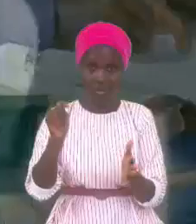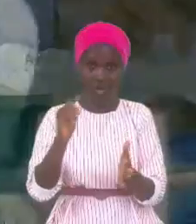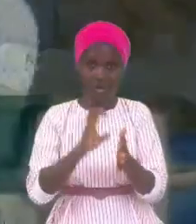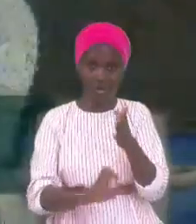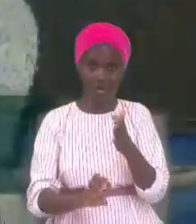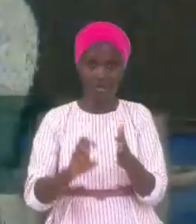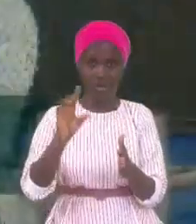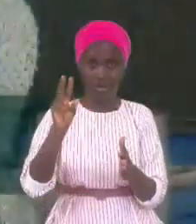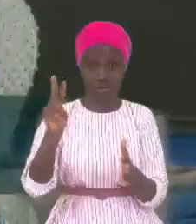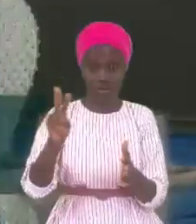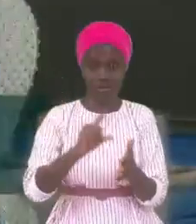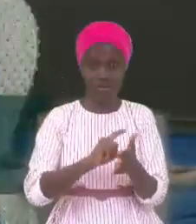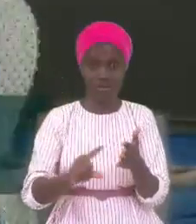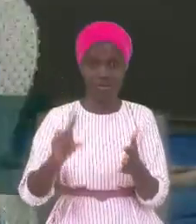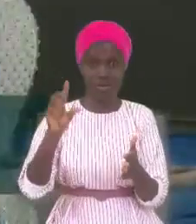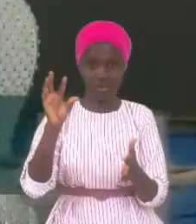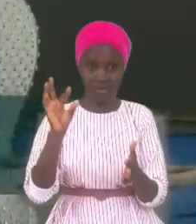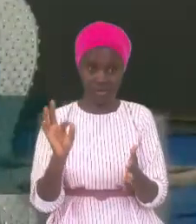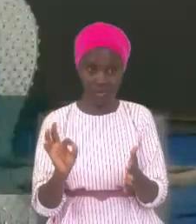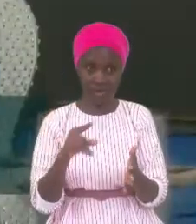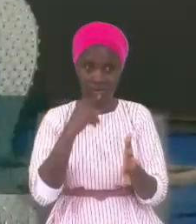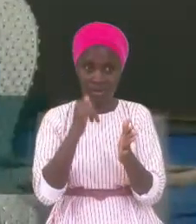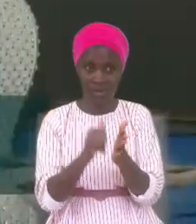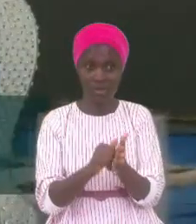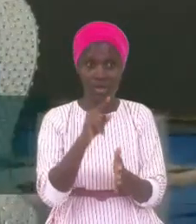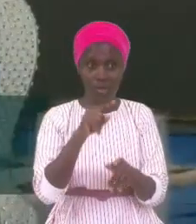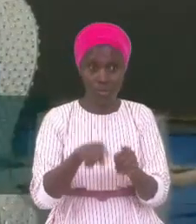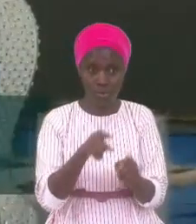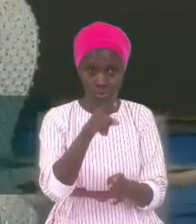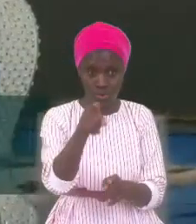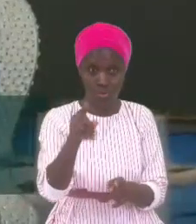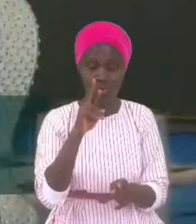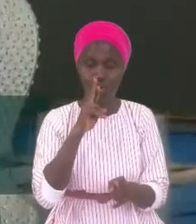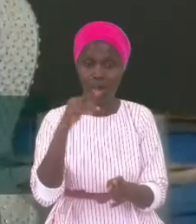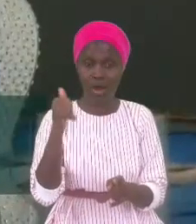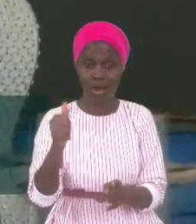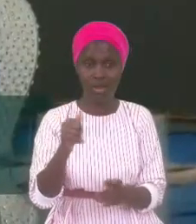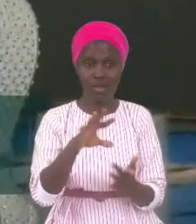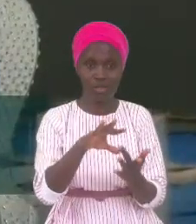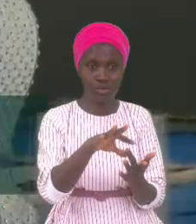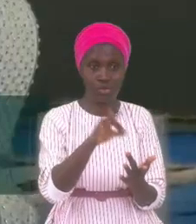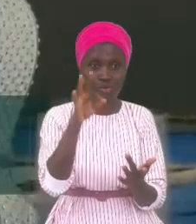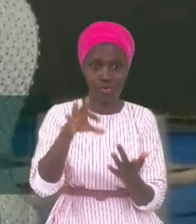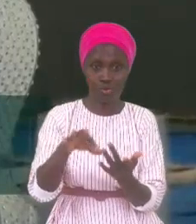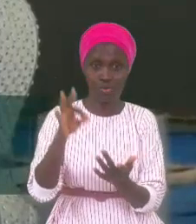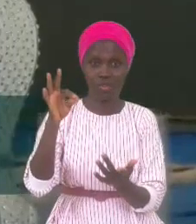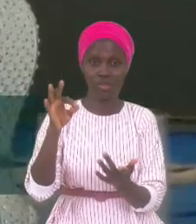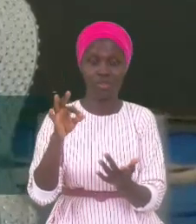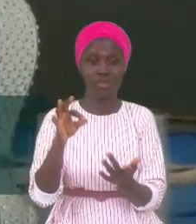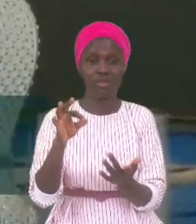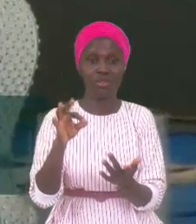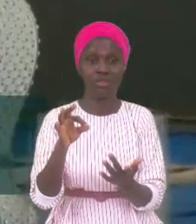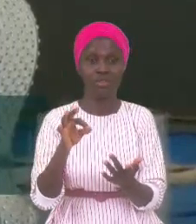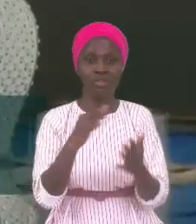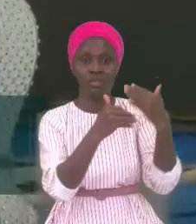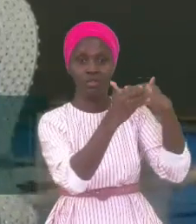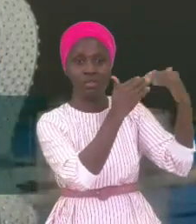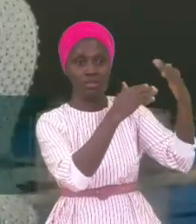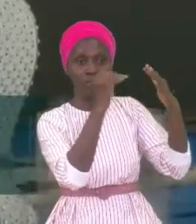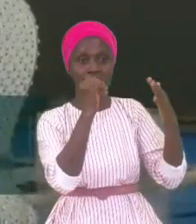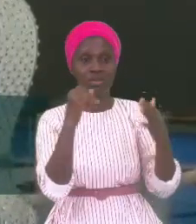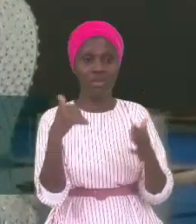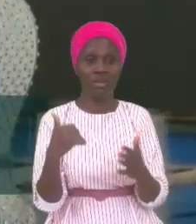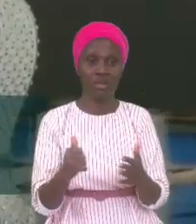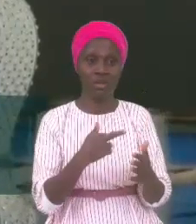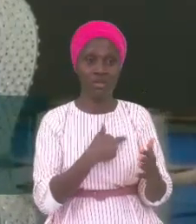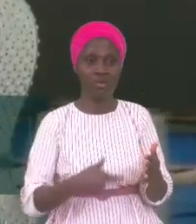now. It says, but ye a chosen generation, a royal priesthood, a kingdom of peace. And then it